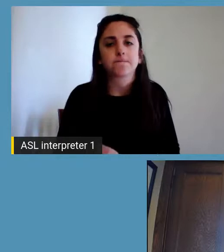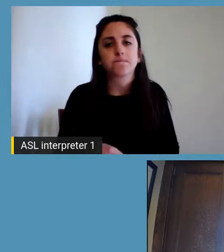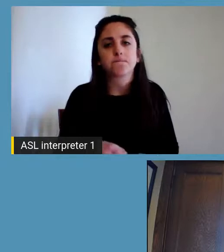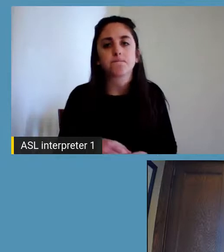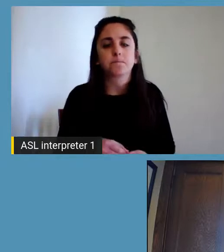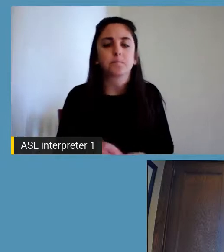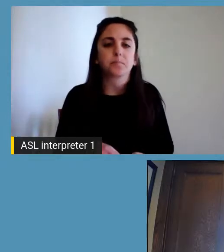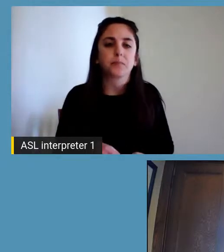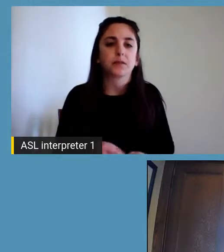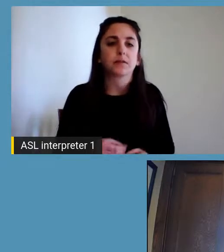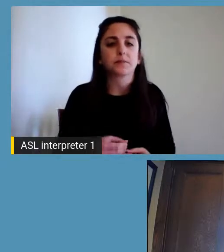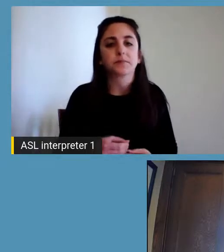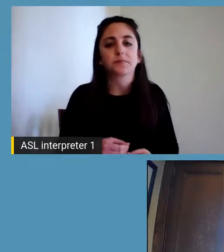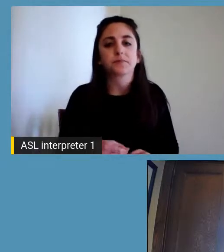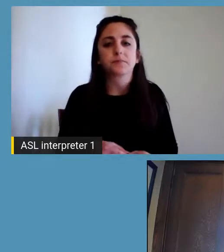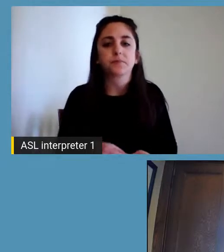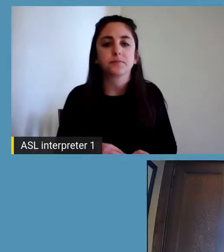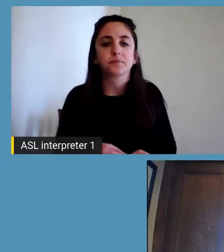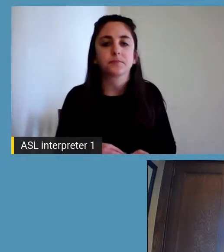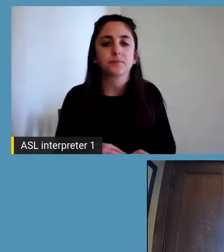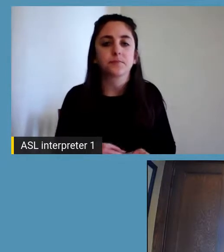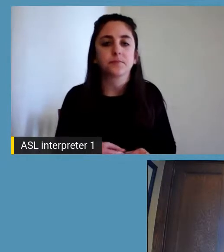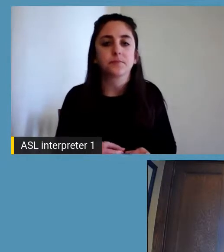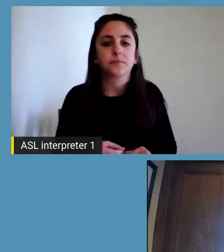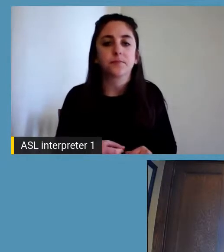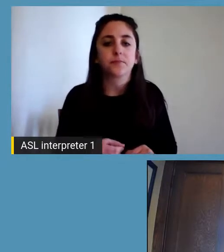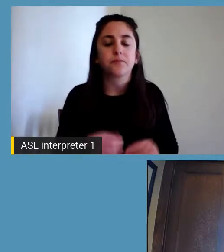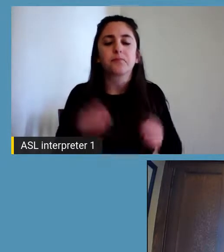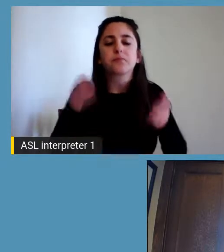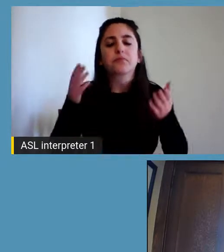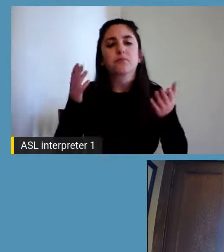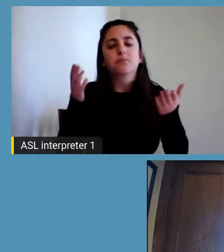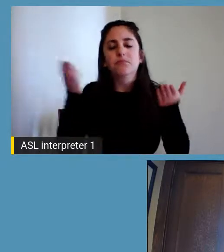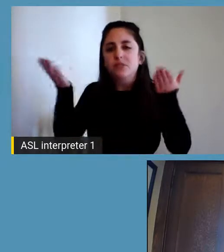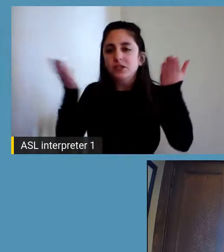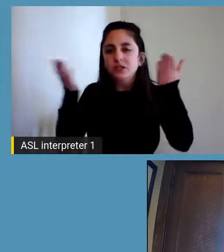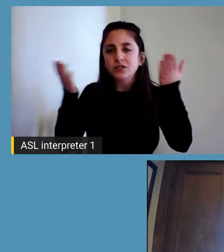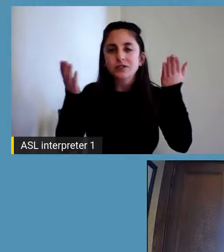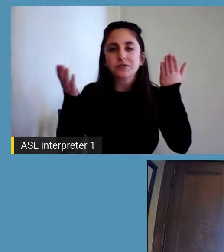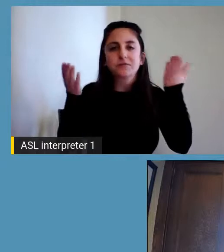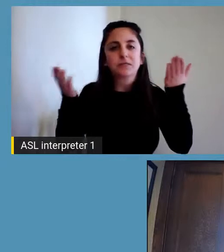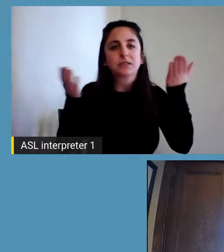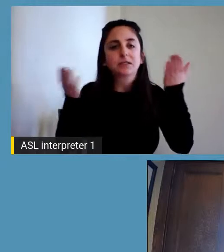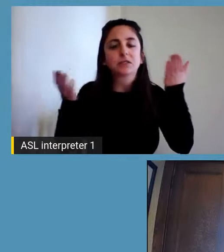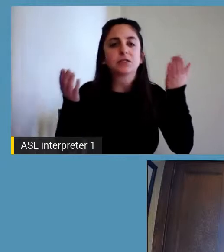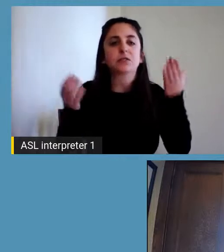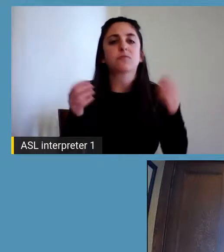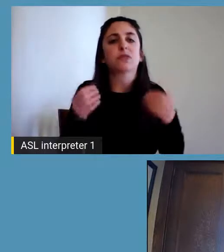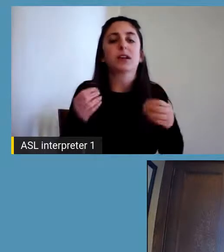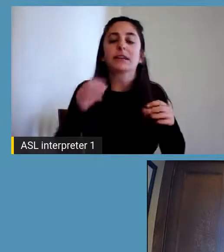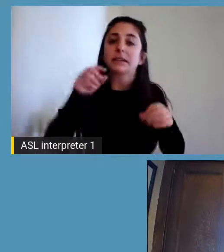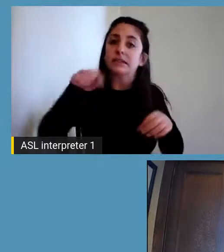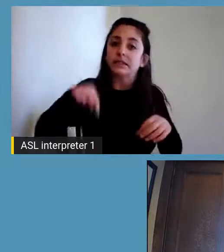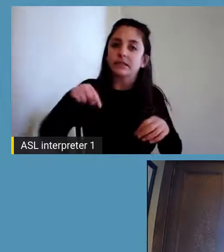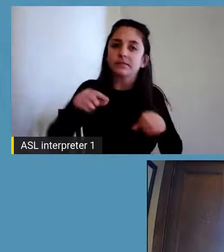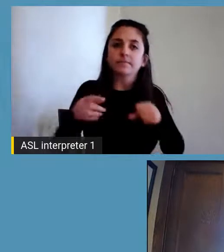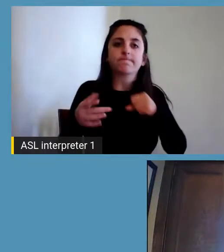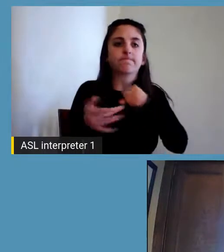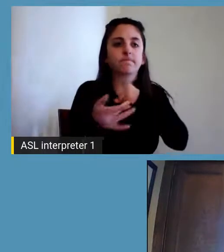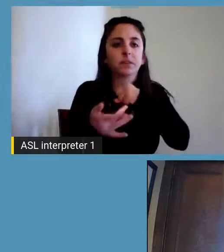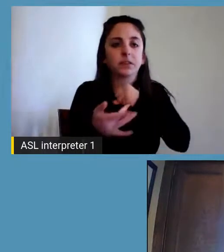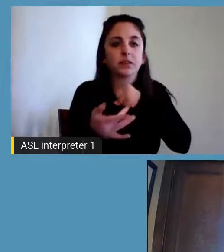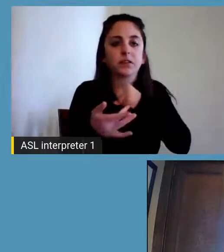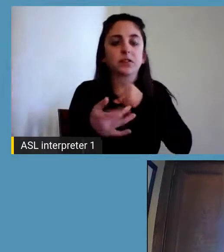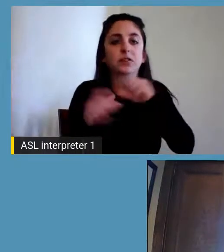in terms of price. Are there service bureaus that offer this technology that would, you could bring your textiles to